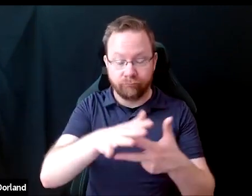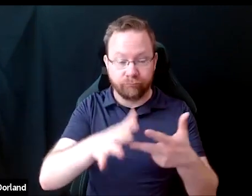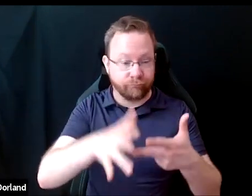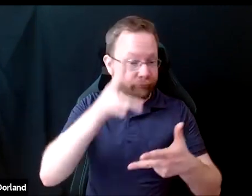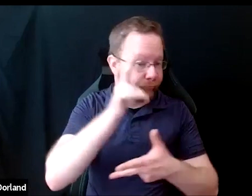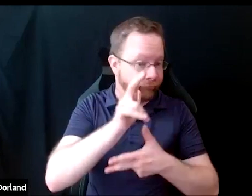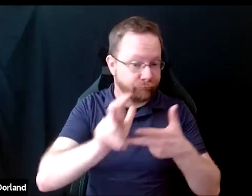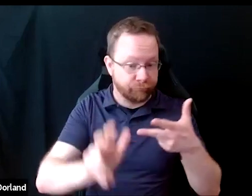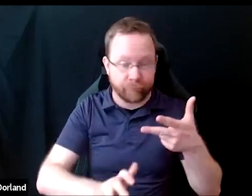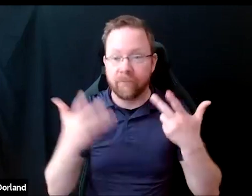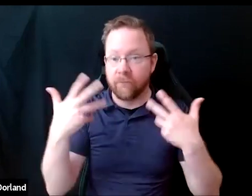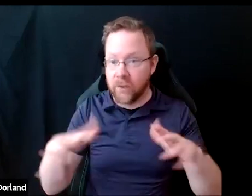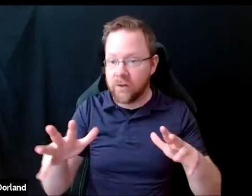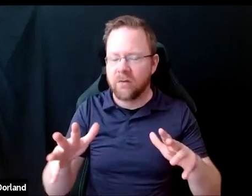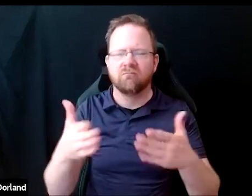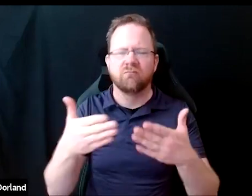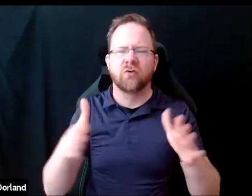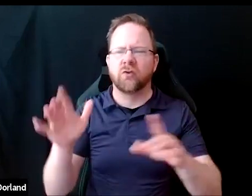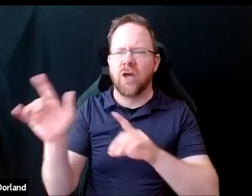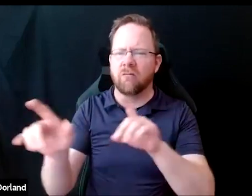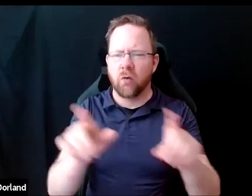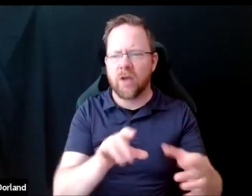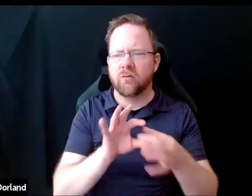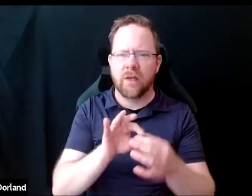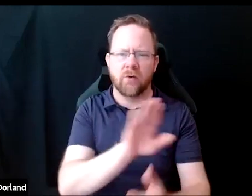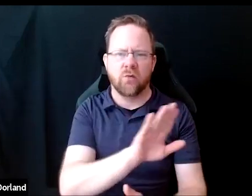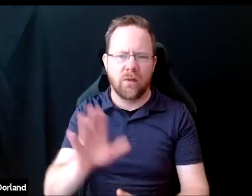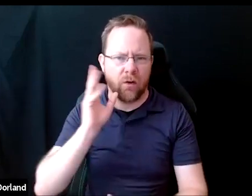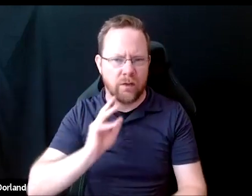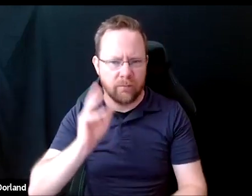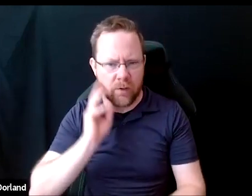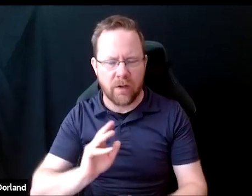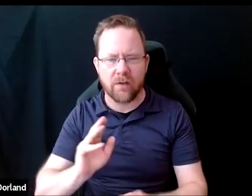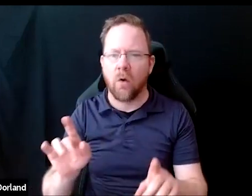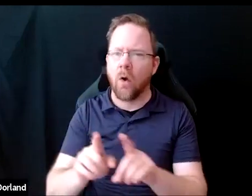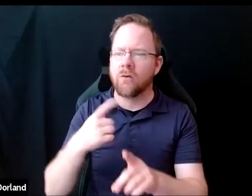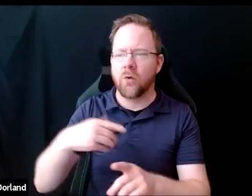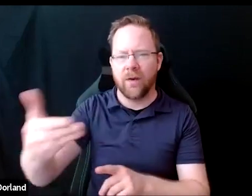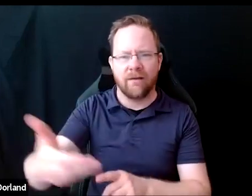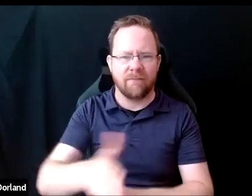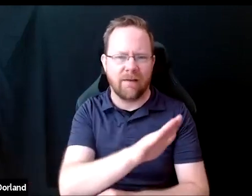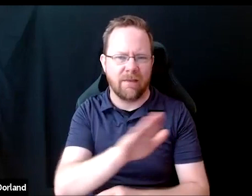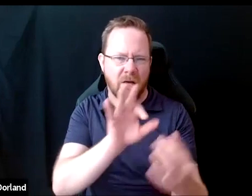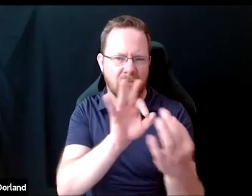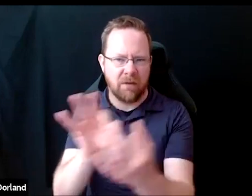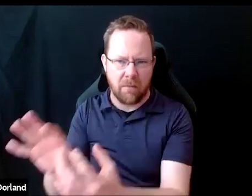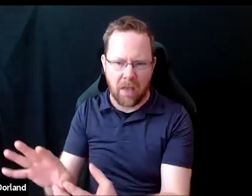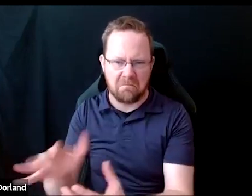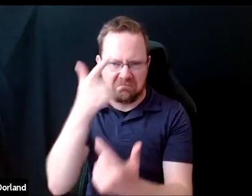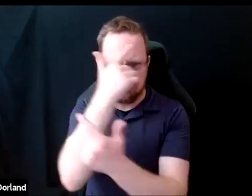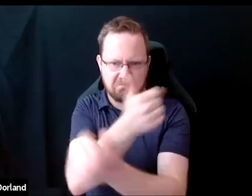we asked some overall questions about participants' experiences and also invited them to give some feedback if they were interested.